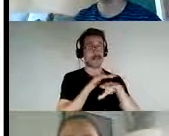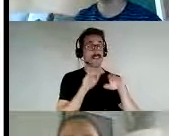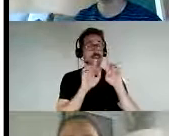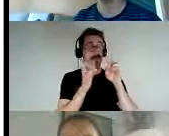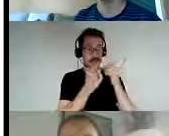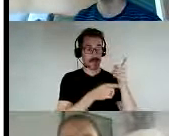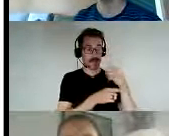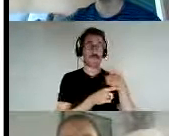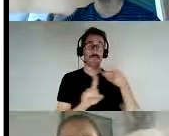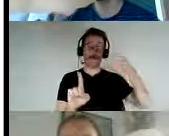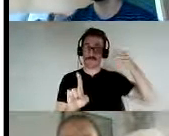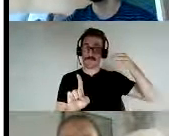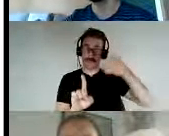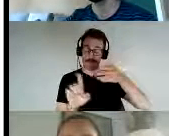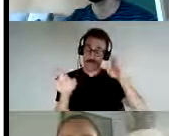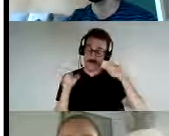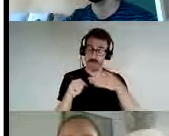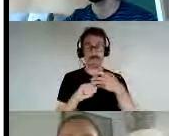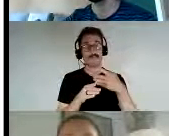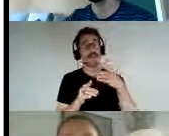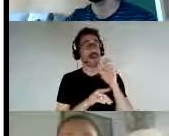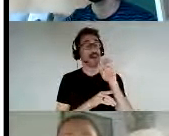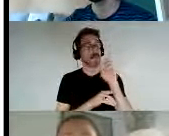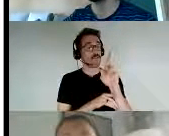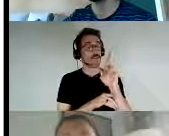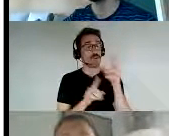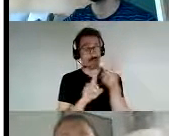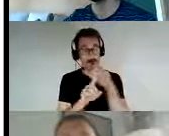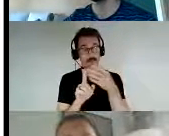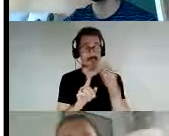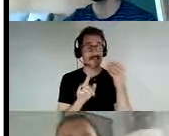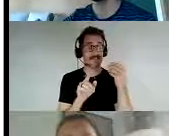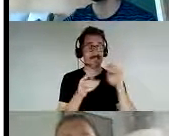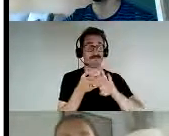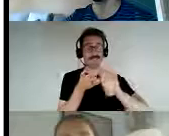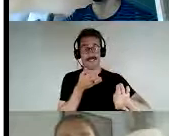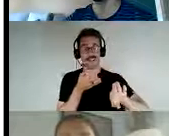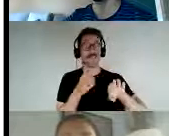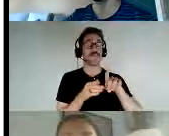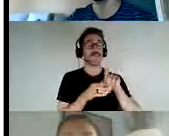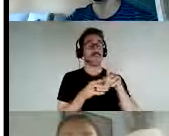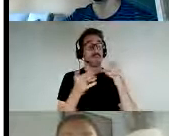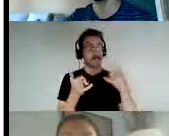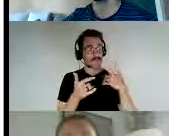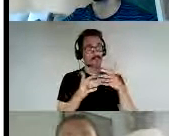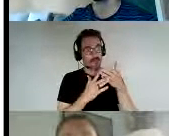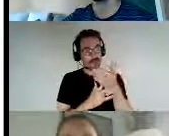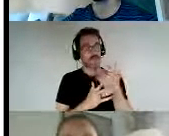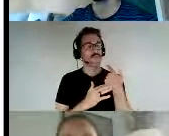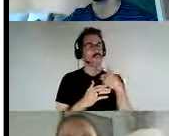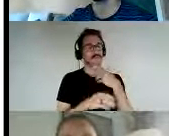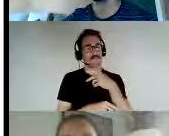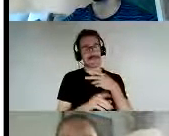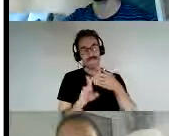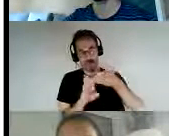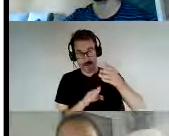on elder abuse and neglect. We do this through public education sessions. We do this through professional training and